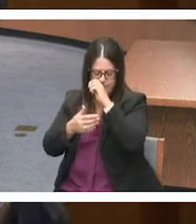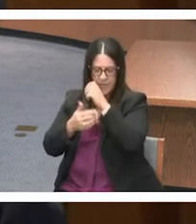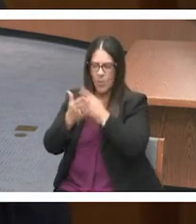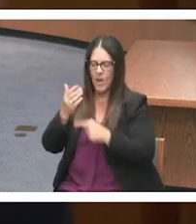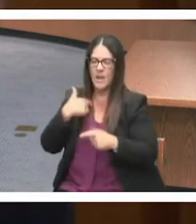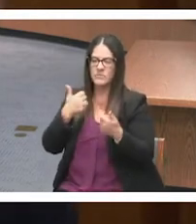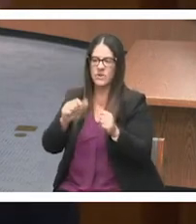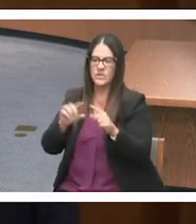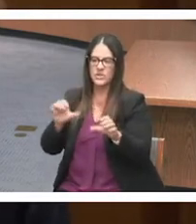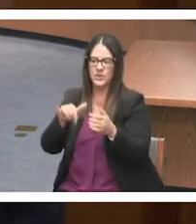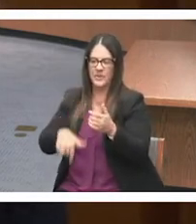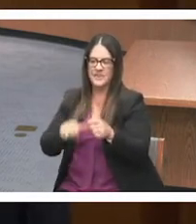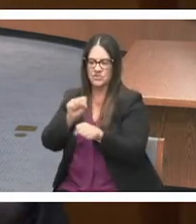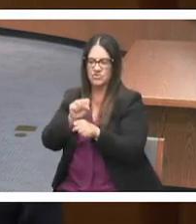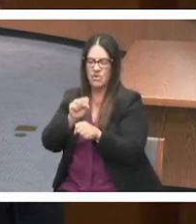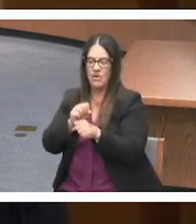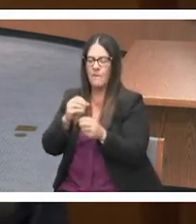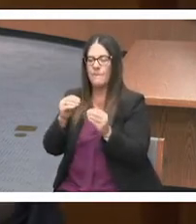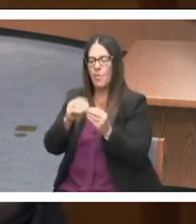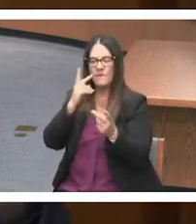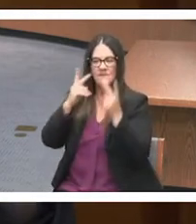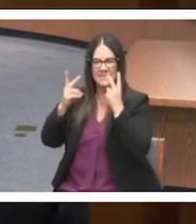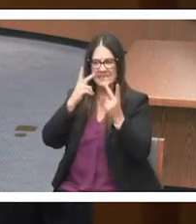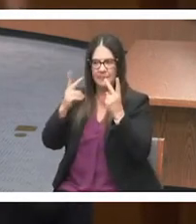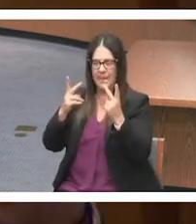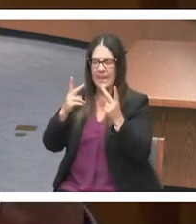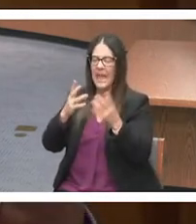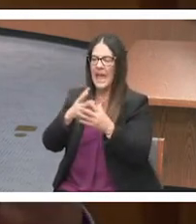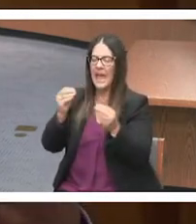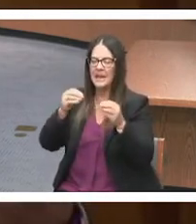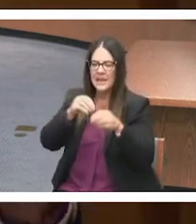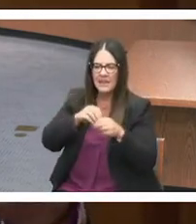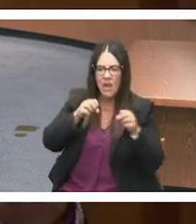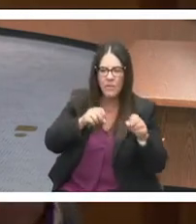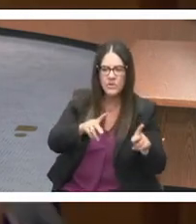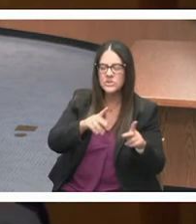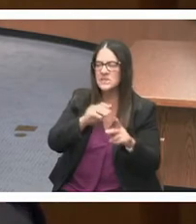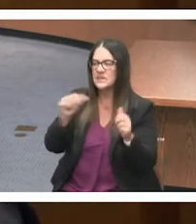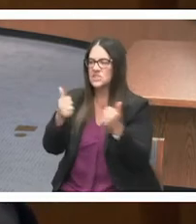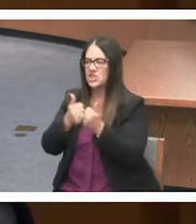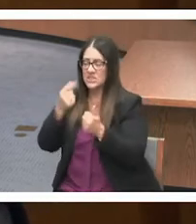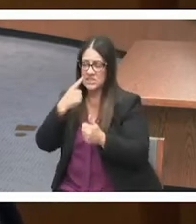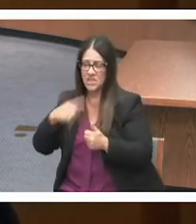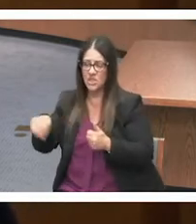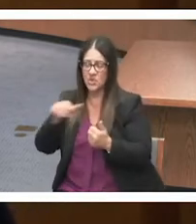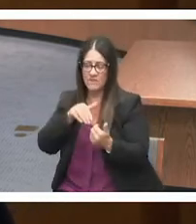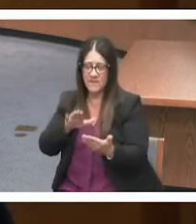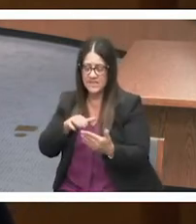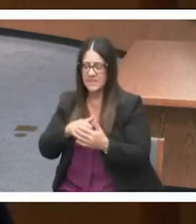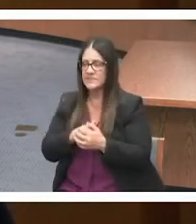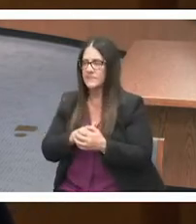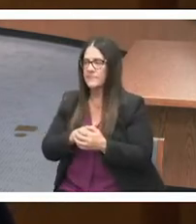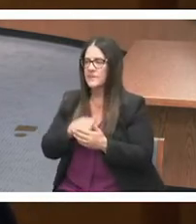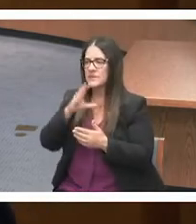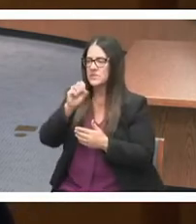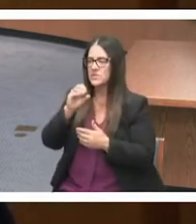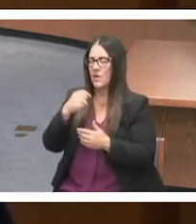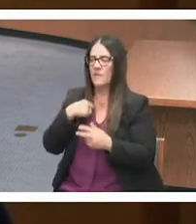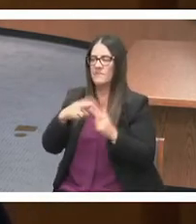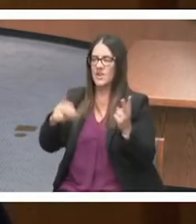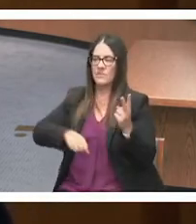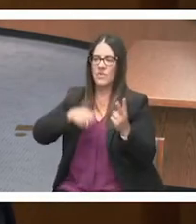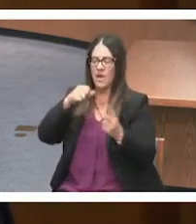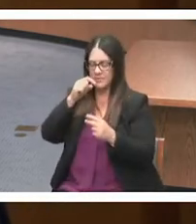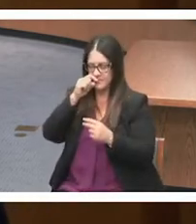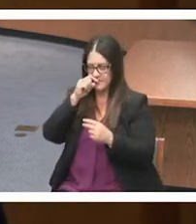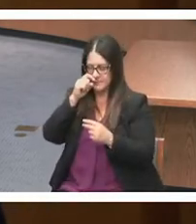this job is to have more visibility in the opportunities and challenges that exist for you all. So one thing I've been proud of starting